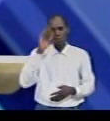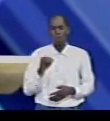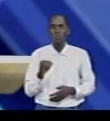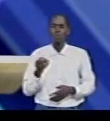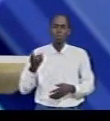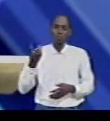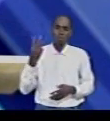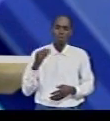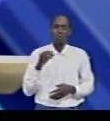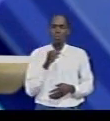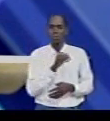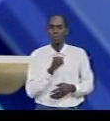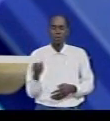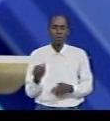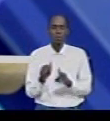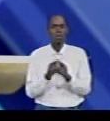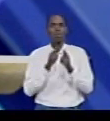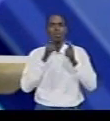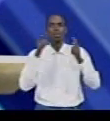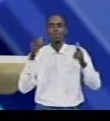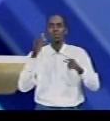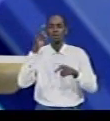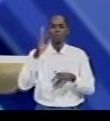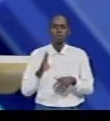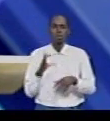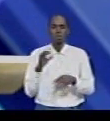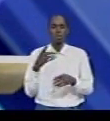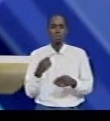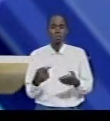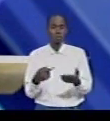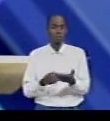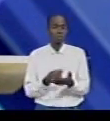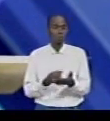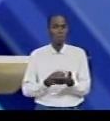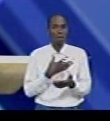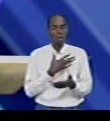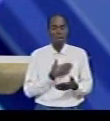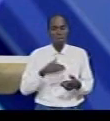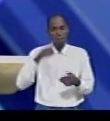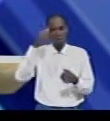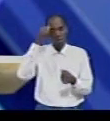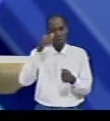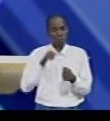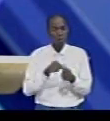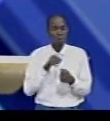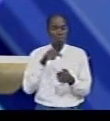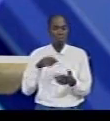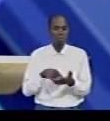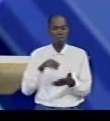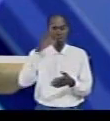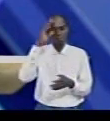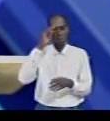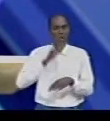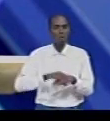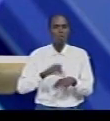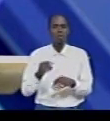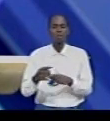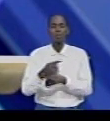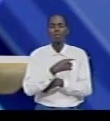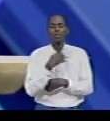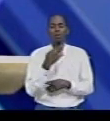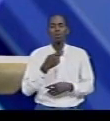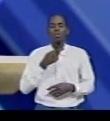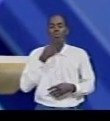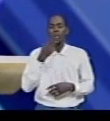a great minister of the gospel. And you remember this man on the day of Pentecost,